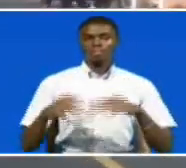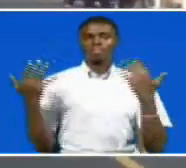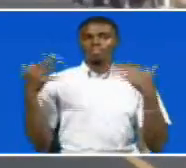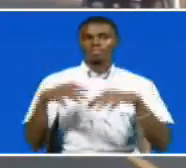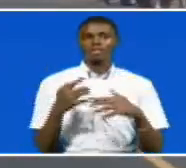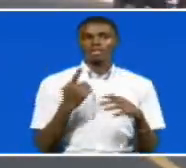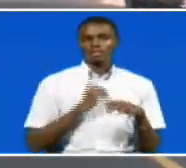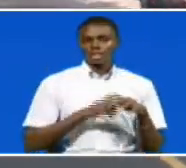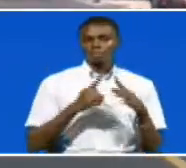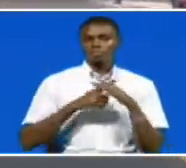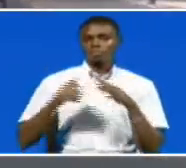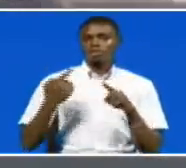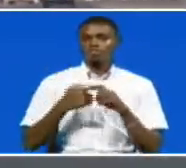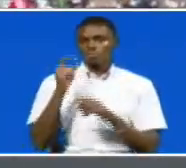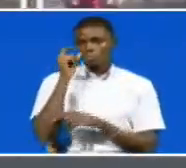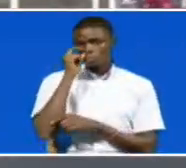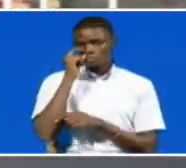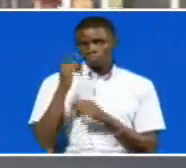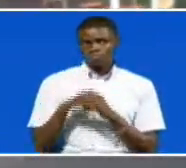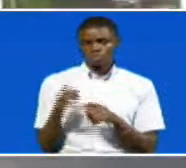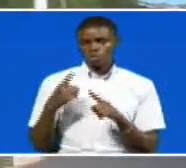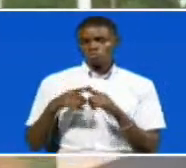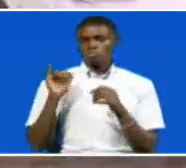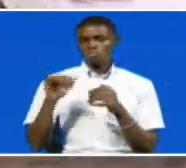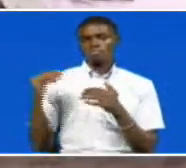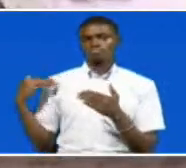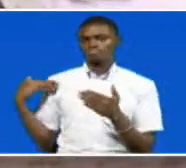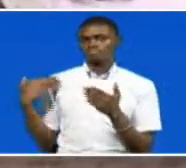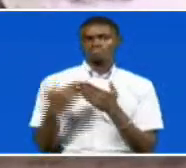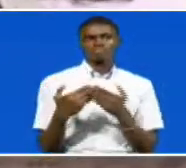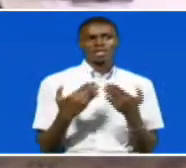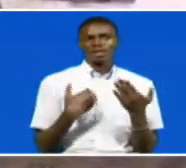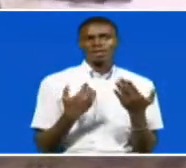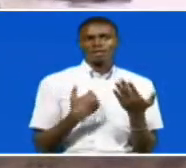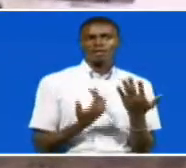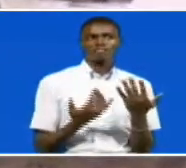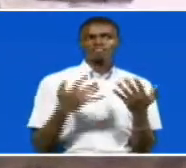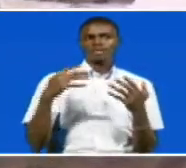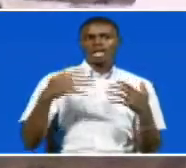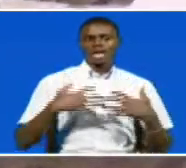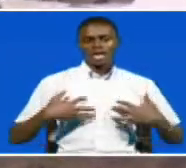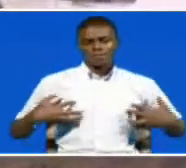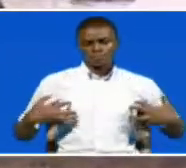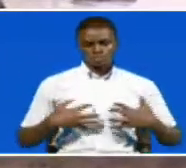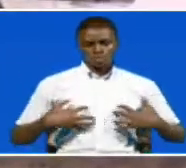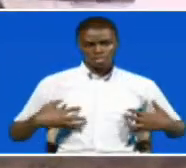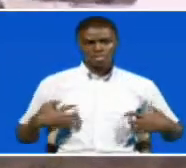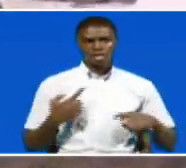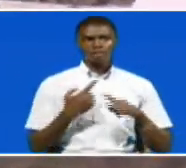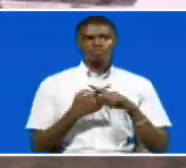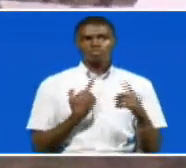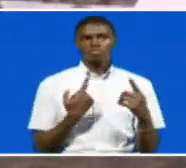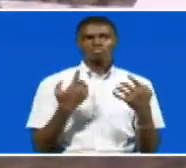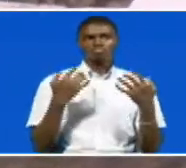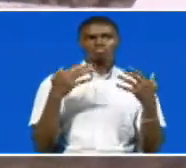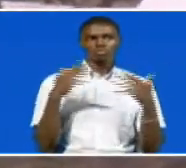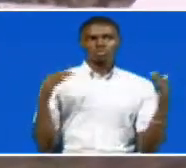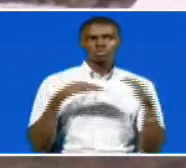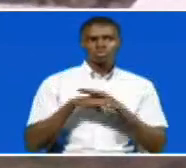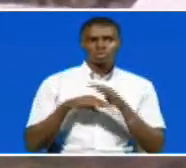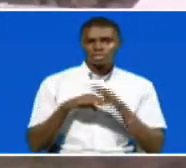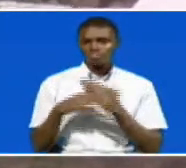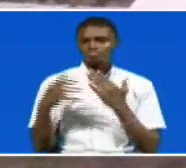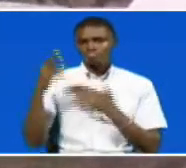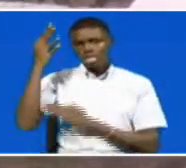the war in Sudan. Since then, there has been an influx of refugees from war-torn states such as